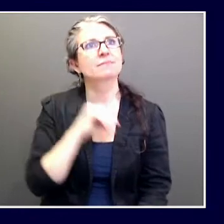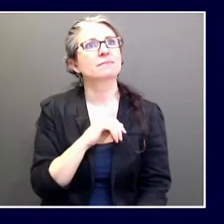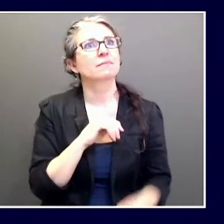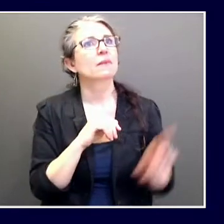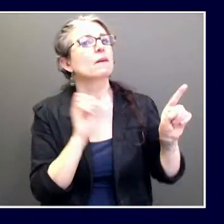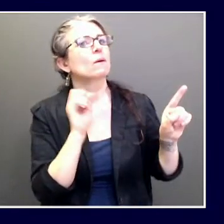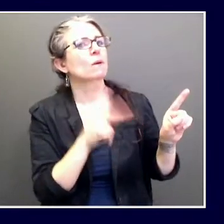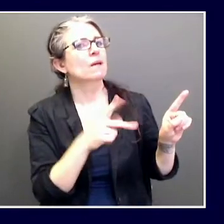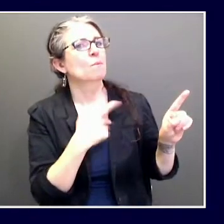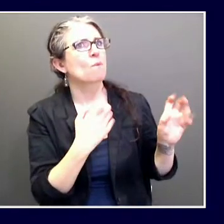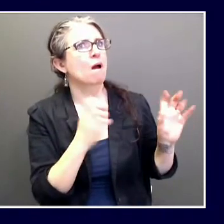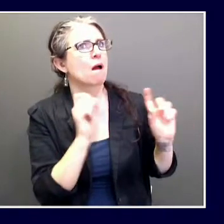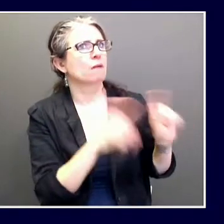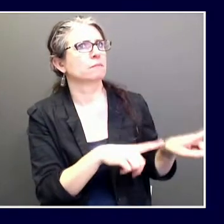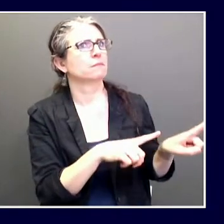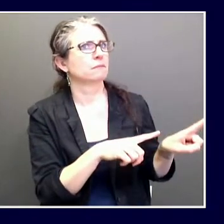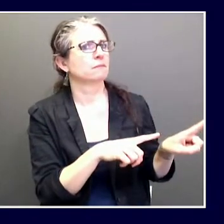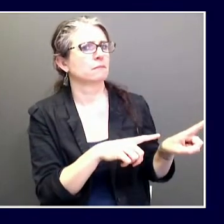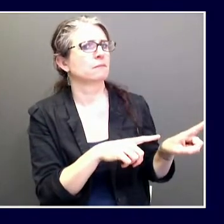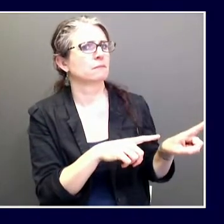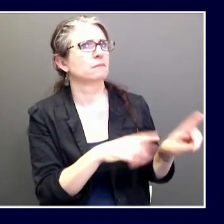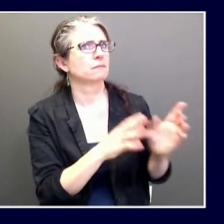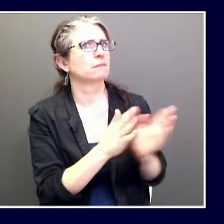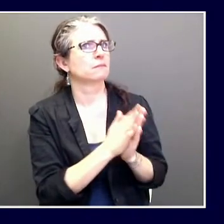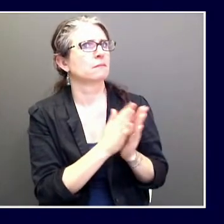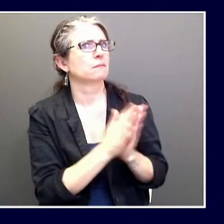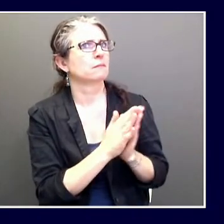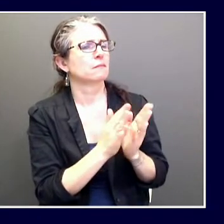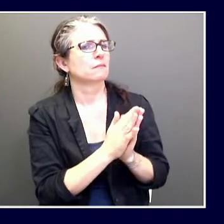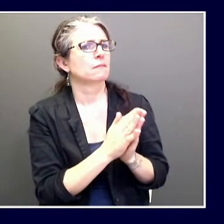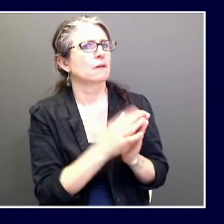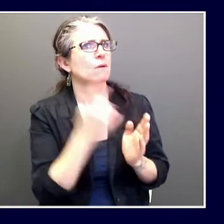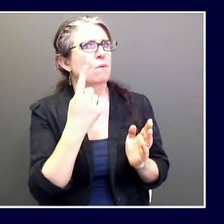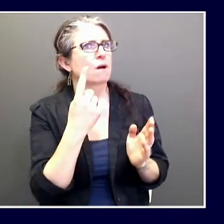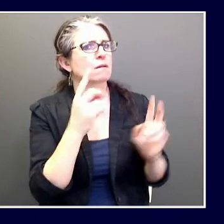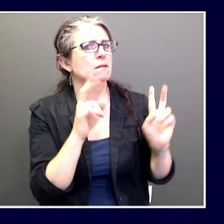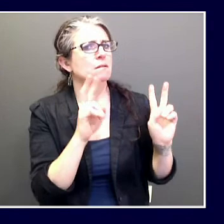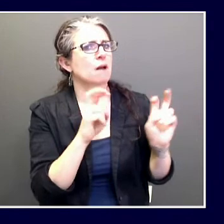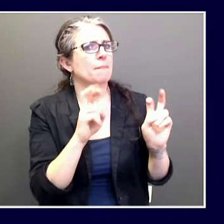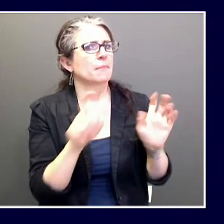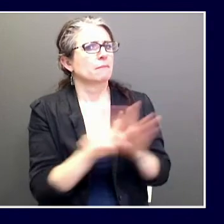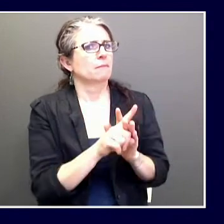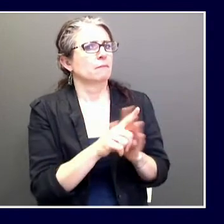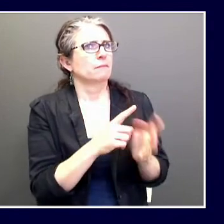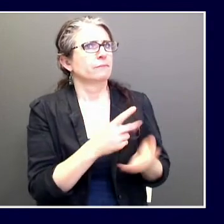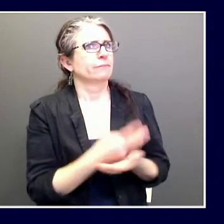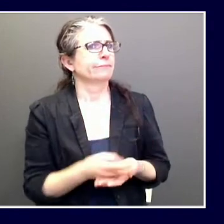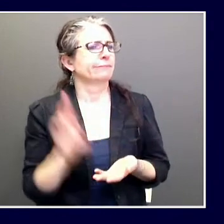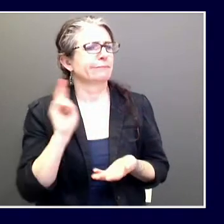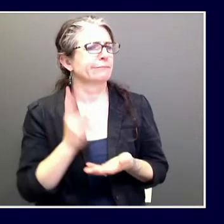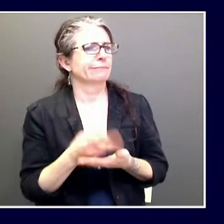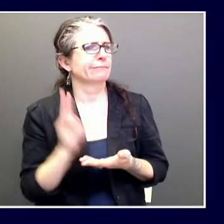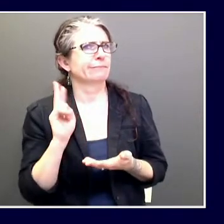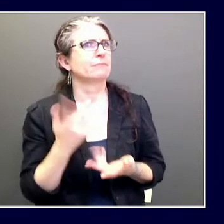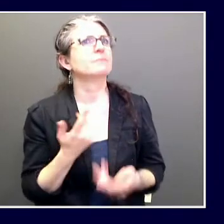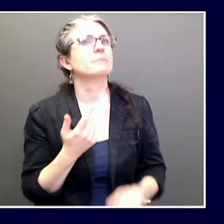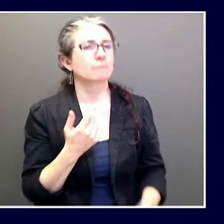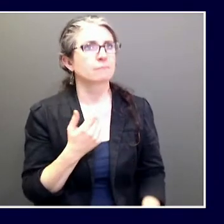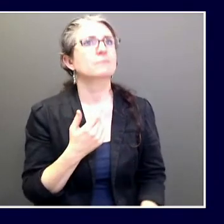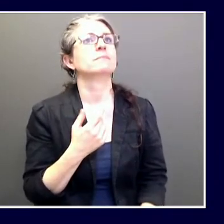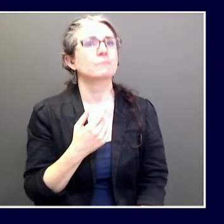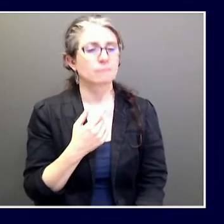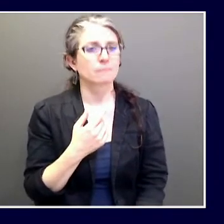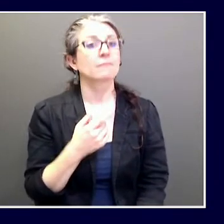a topic that came up, I guess it was 2 weeks ago now, just kind of the plans regarding our hospital